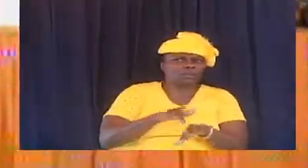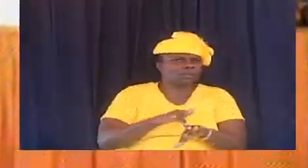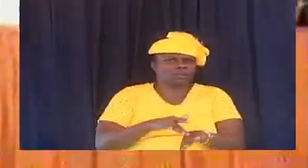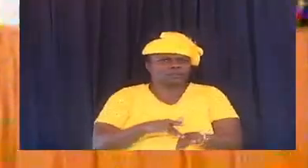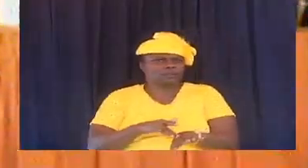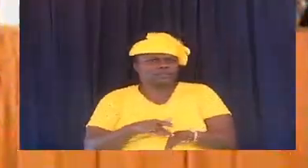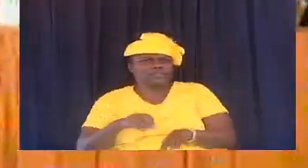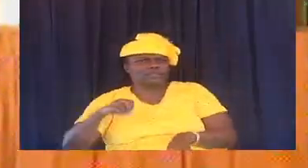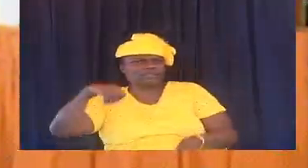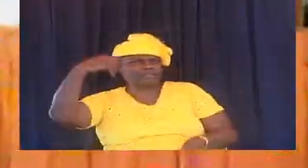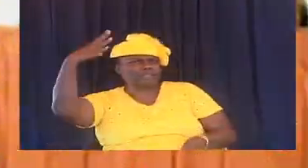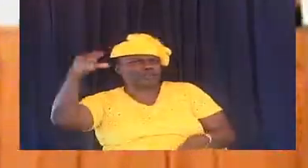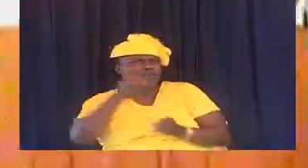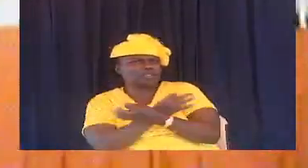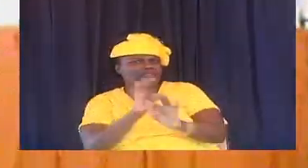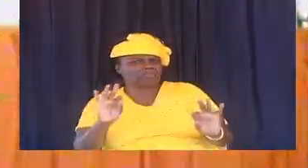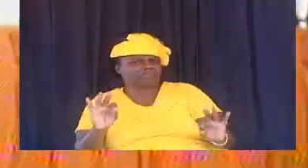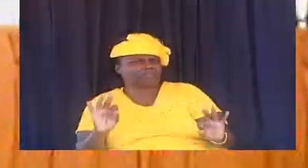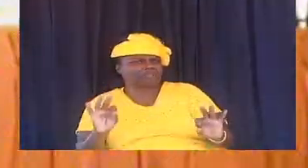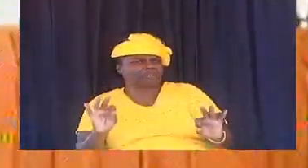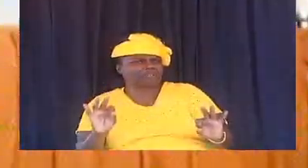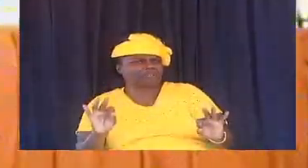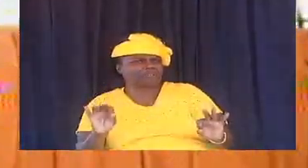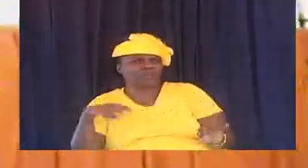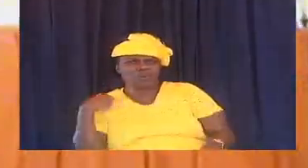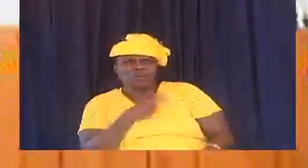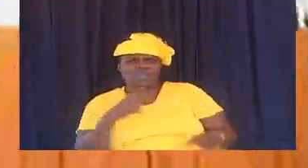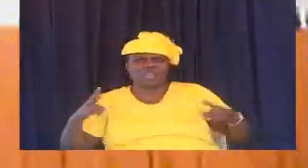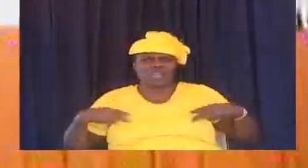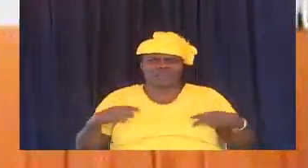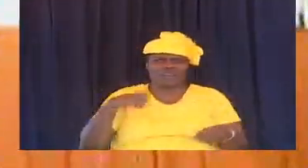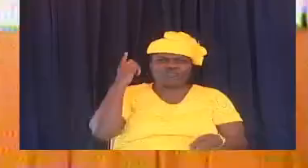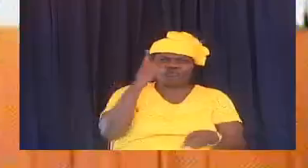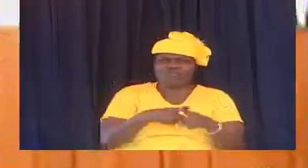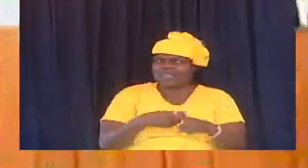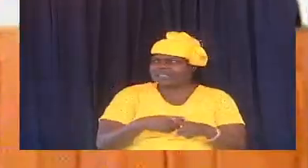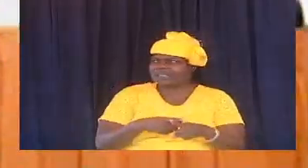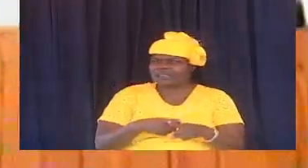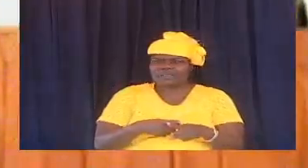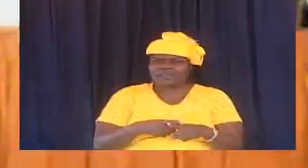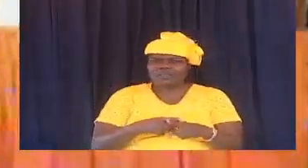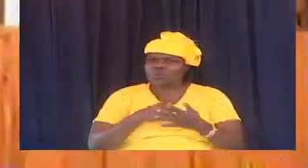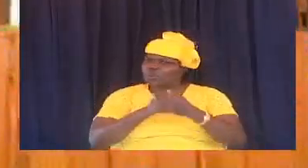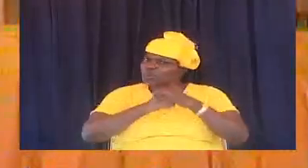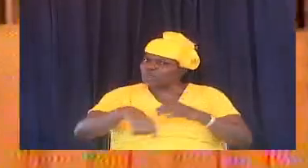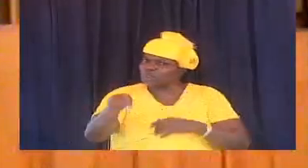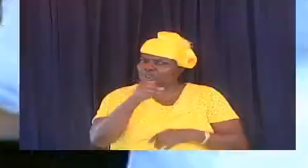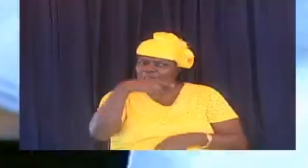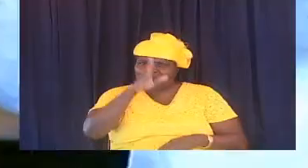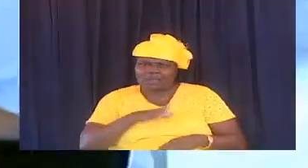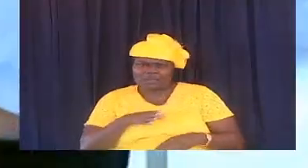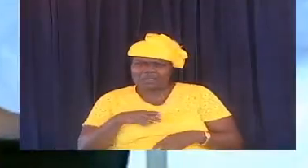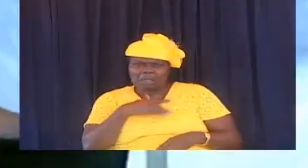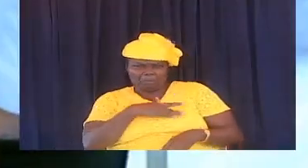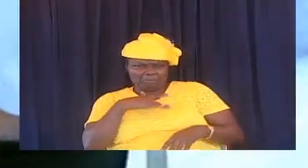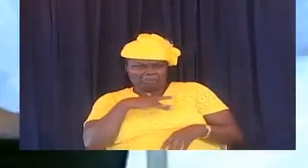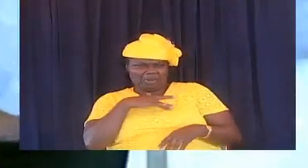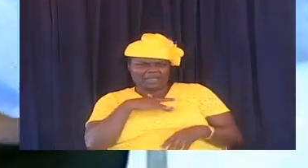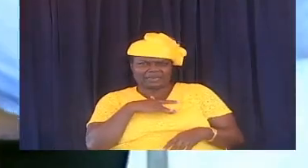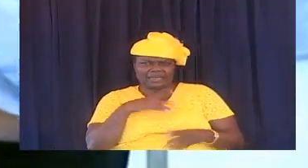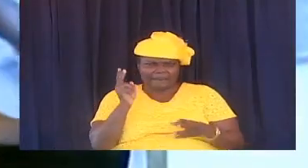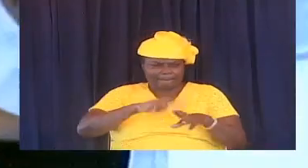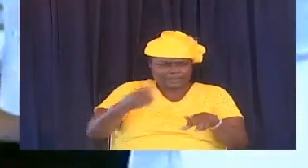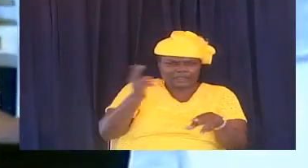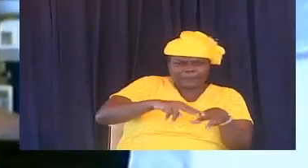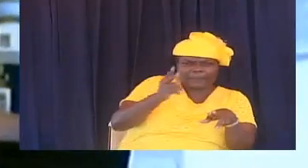and grace was free. You know, we have a right to worship God. Pardon there, oh hallelujah, was